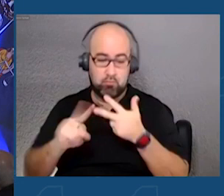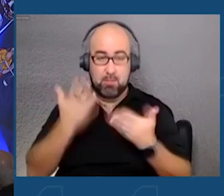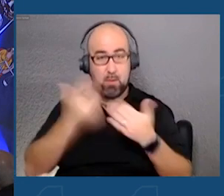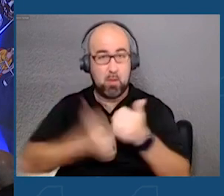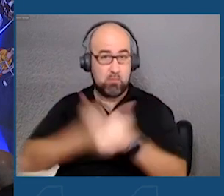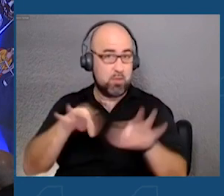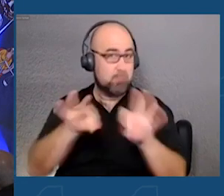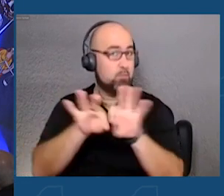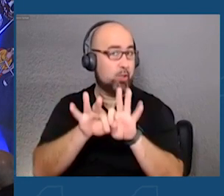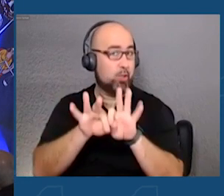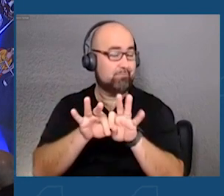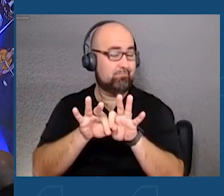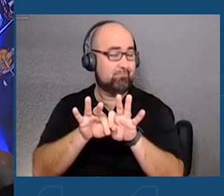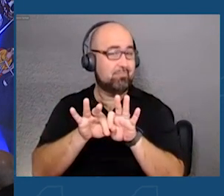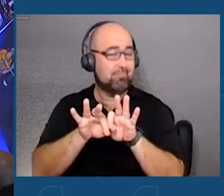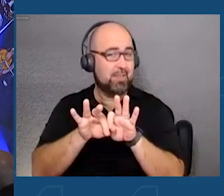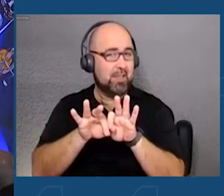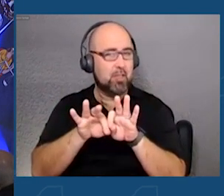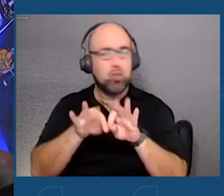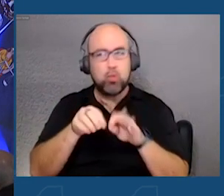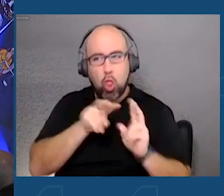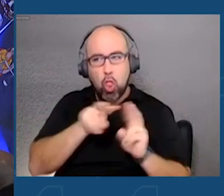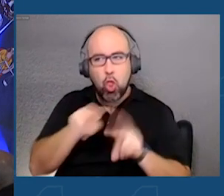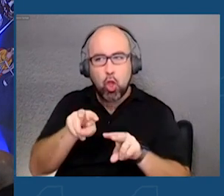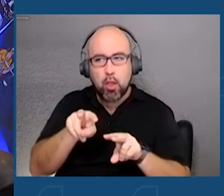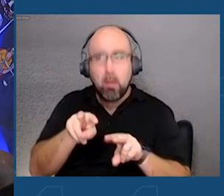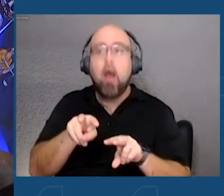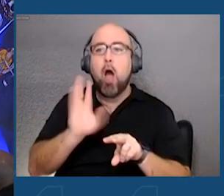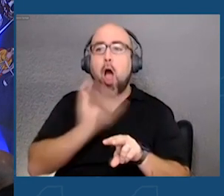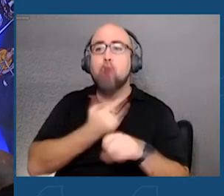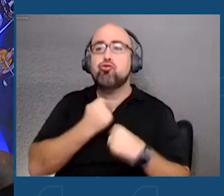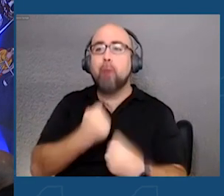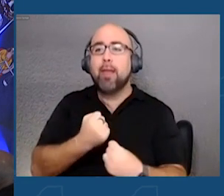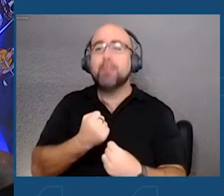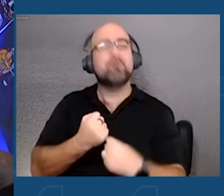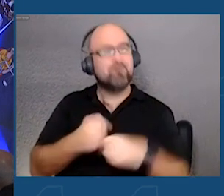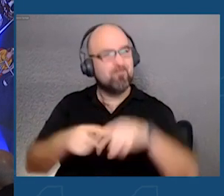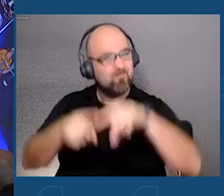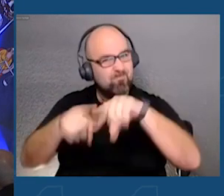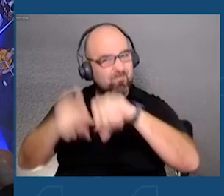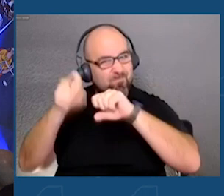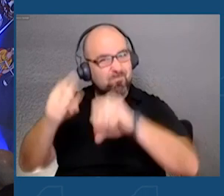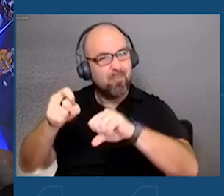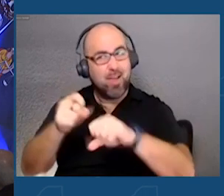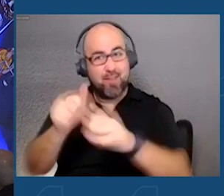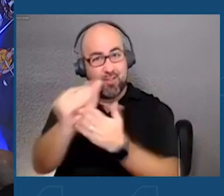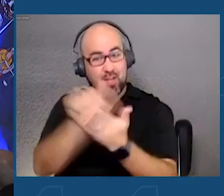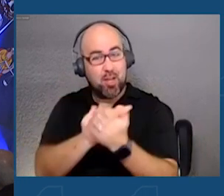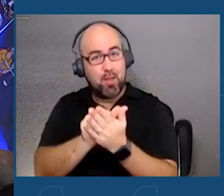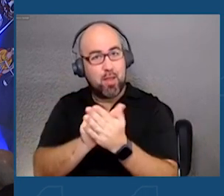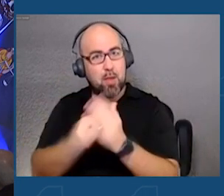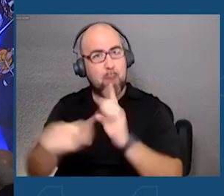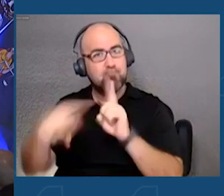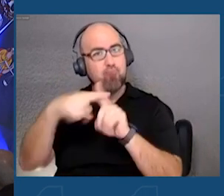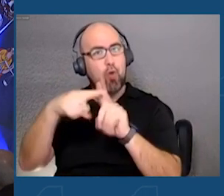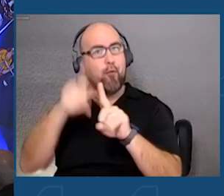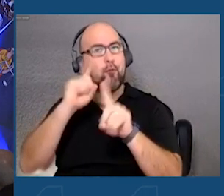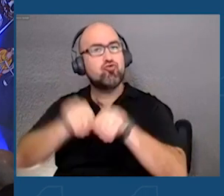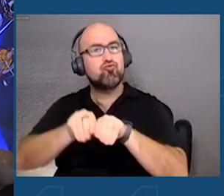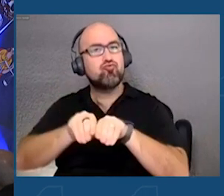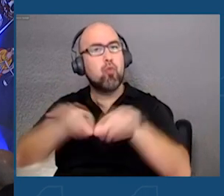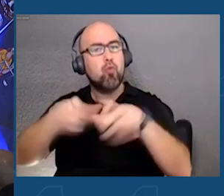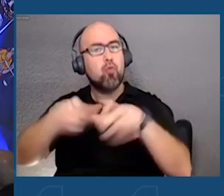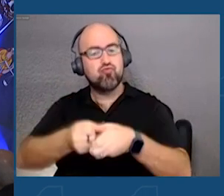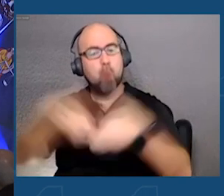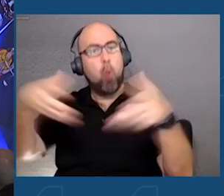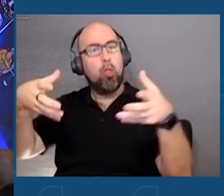an agenda that is pro-growth, because growth is what drives everything else. It's what, it's the people who get mad at